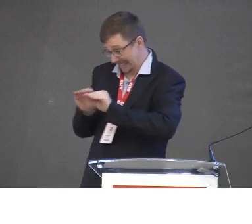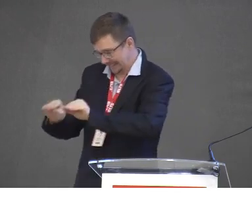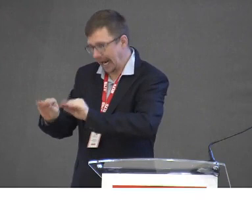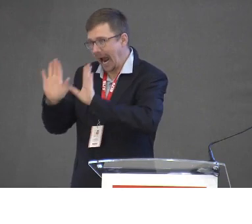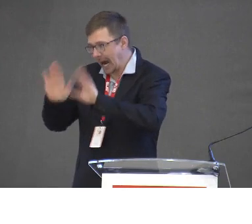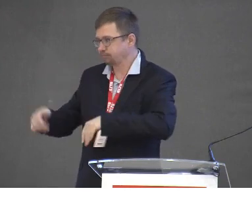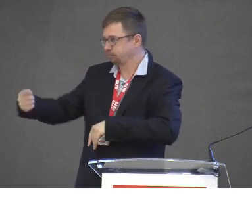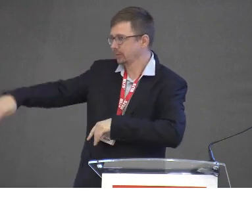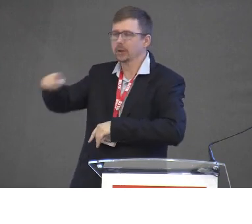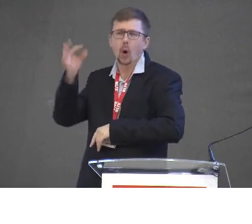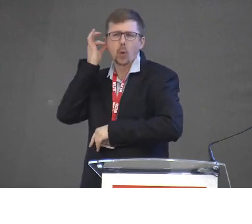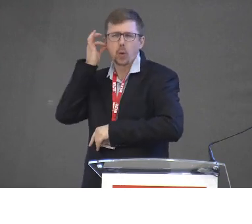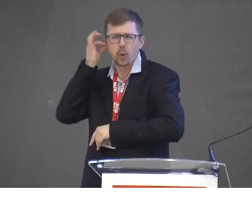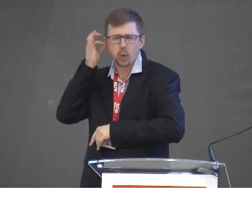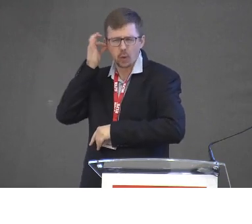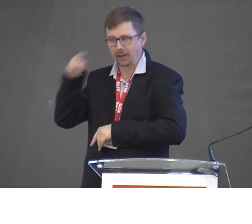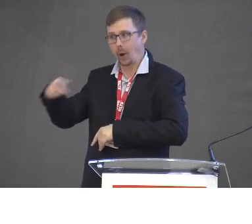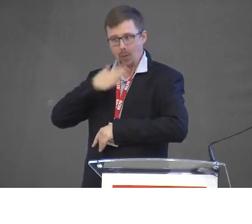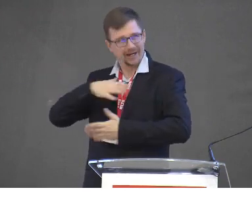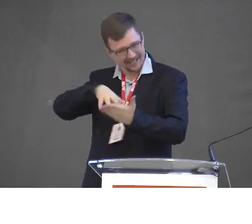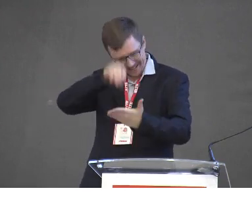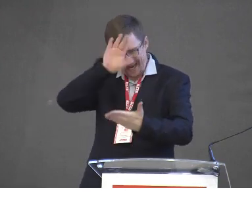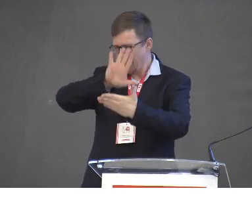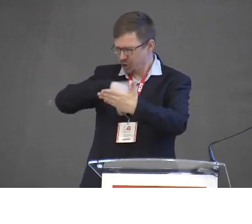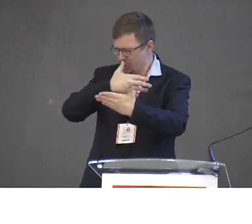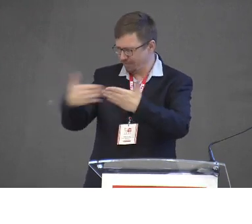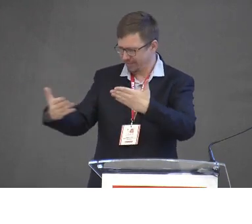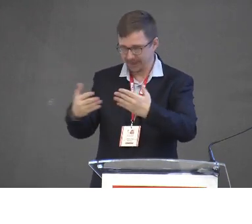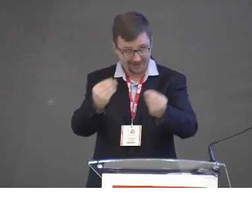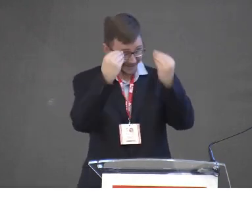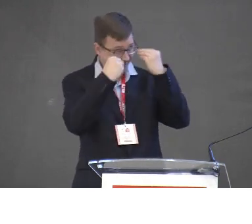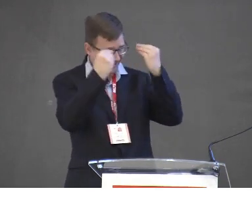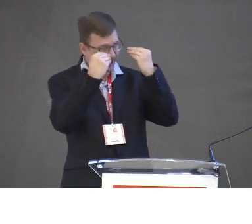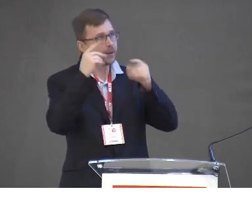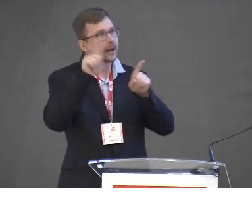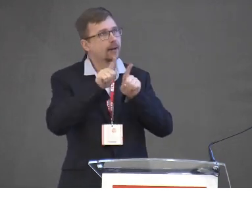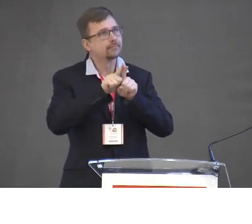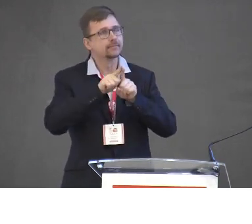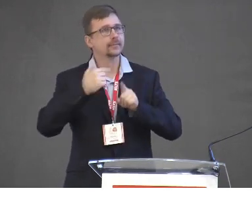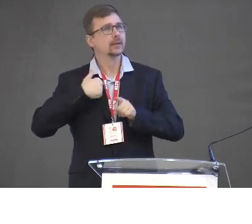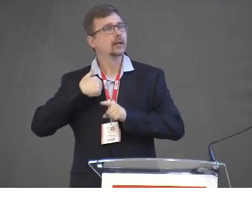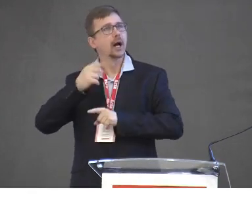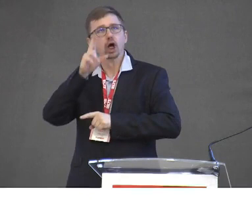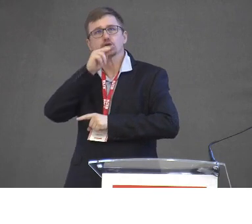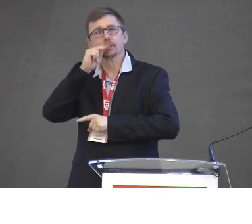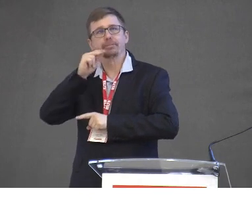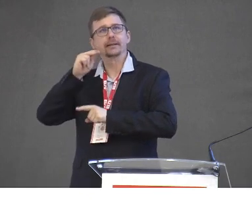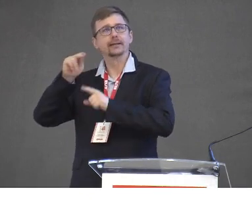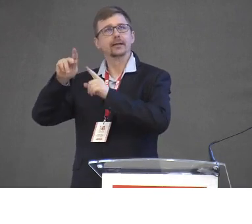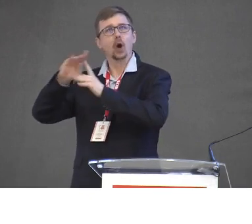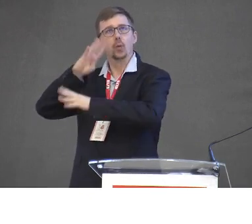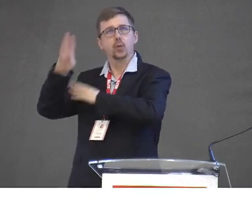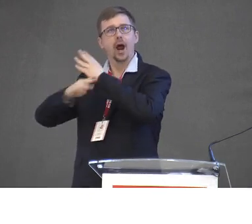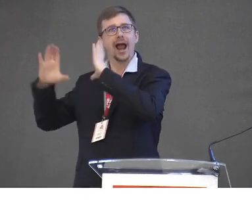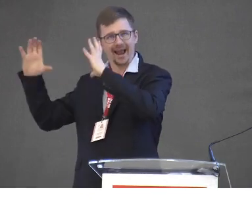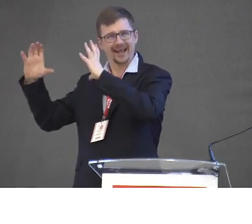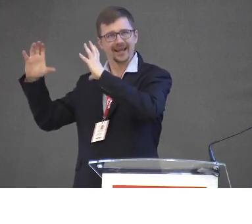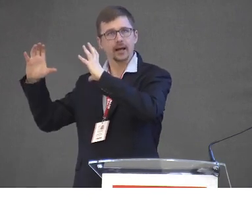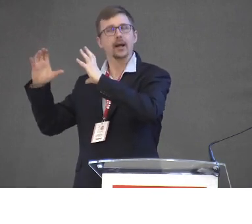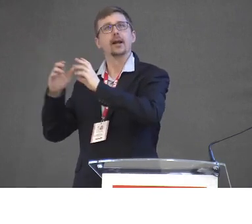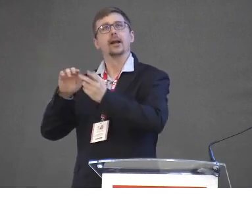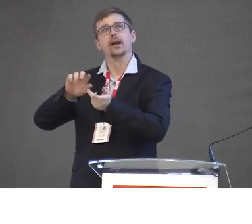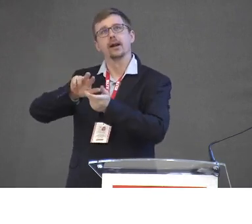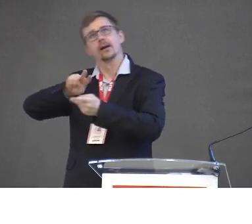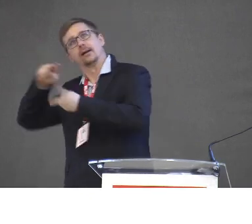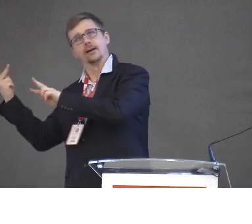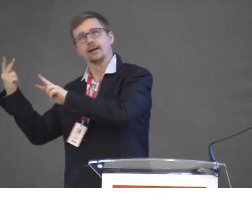to make them aware that the instruction, assuming that the teacher, the sign language instructor, is deaf and